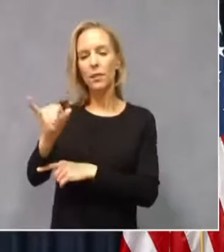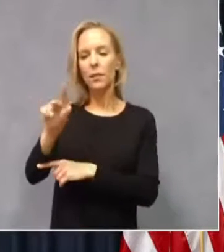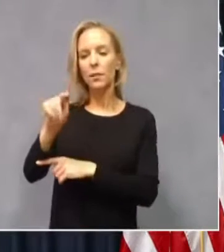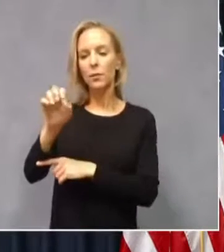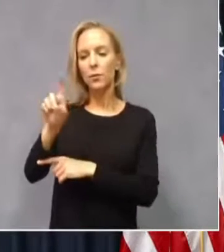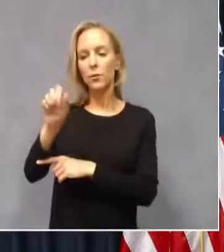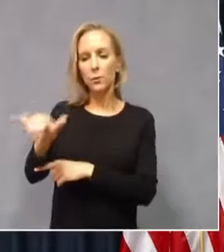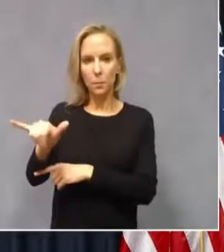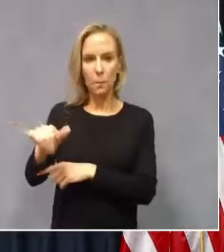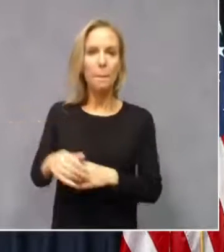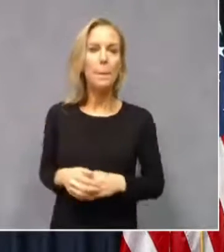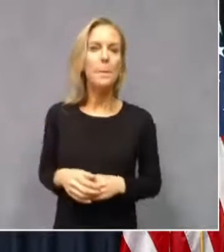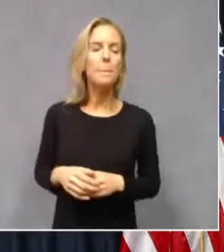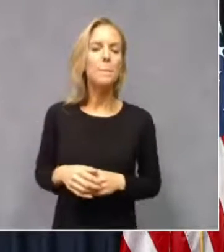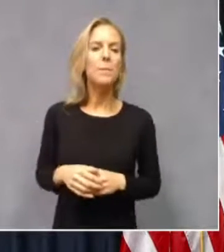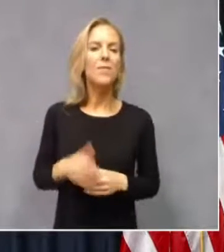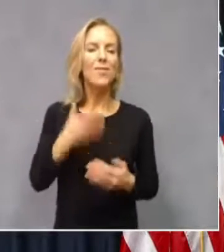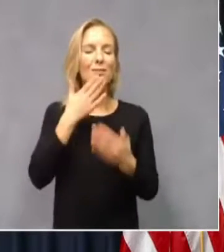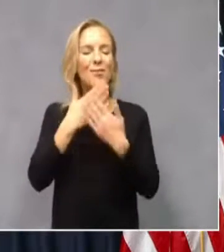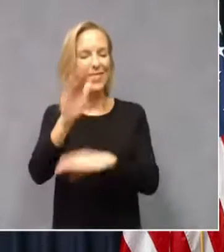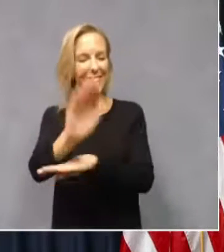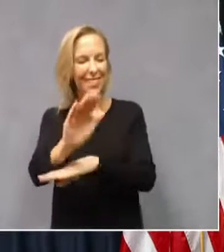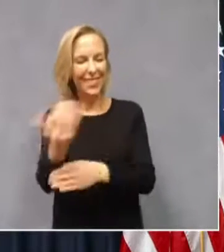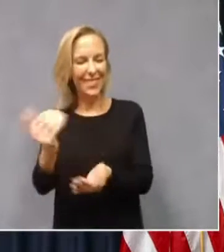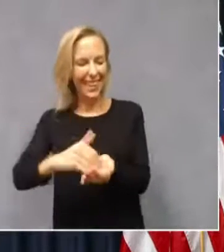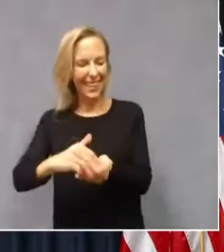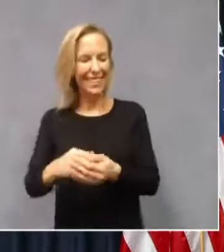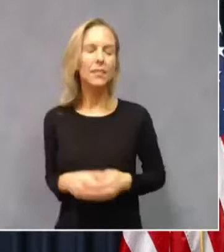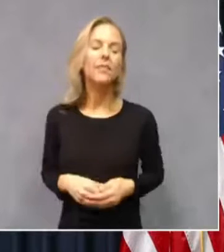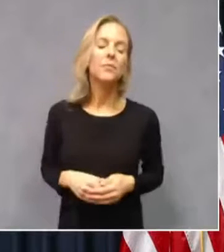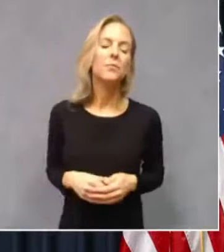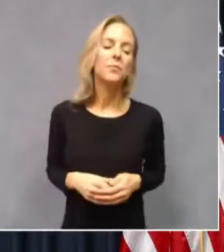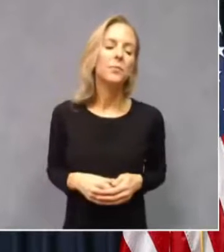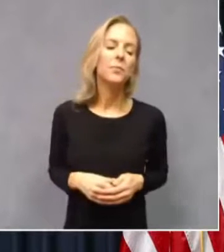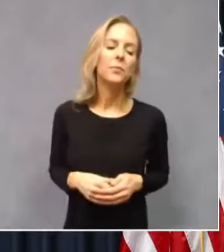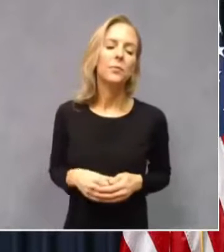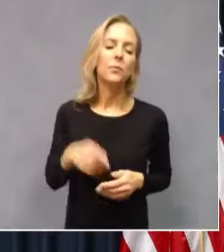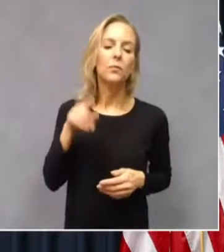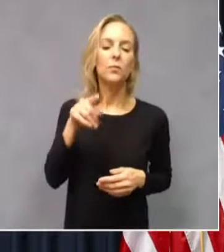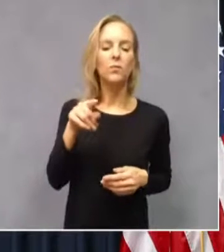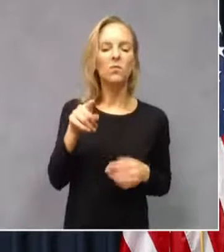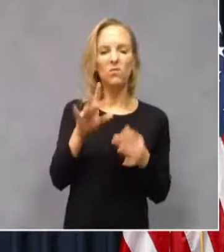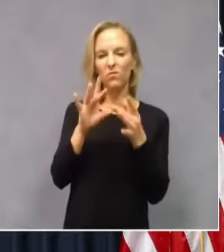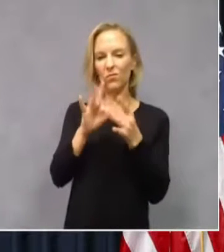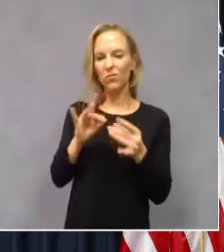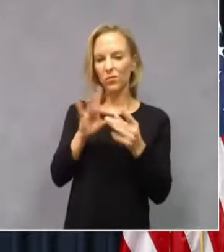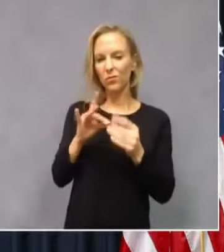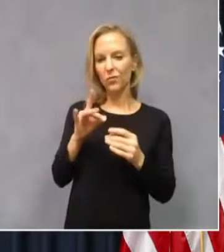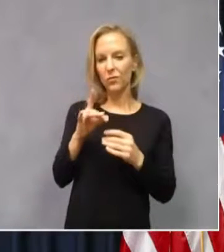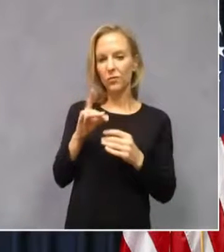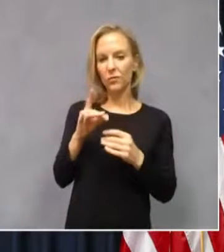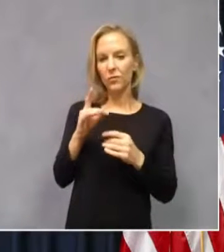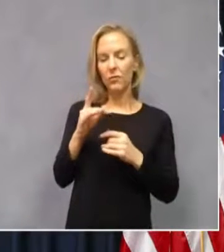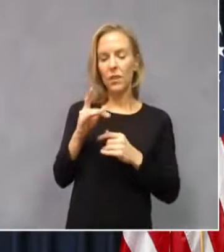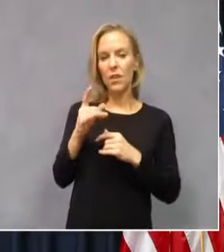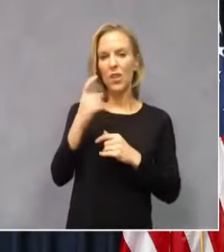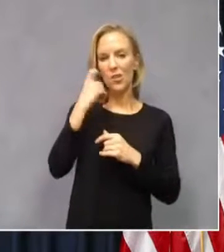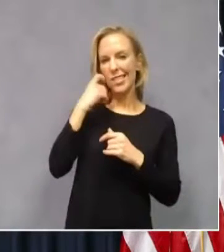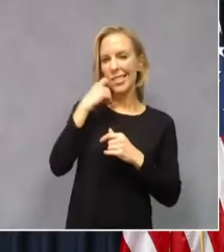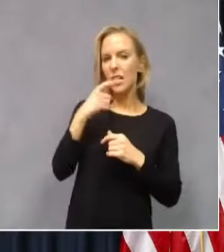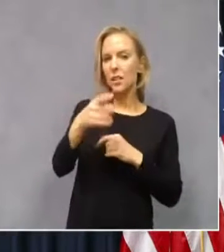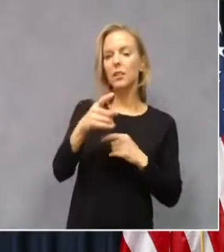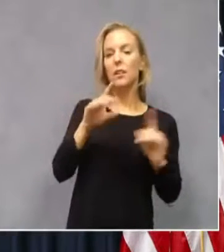Good afternoon again, Governor. I know you had said in your earlier briefing after a meeting with Dr. Birx that she was meeting